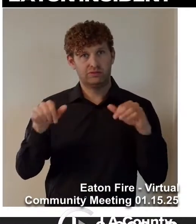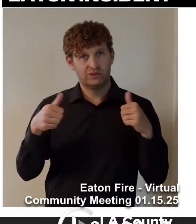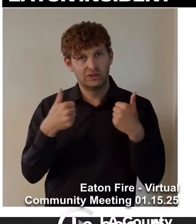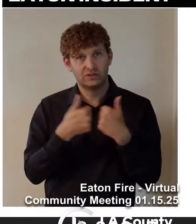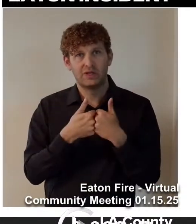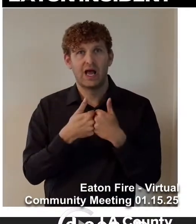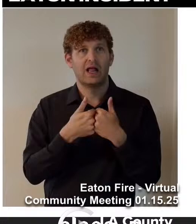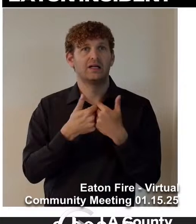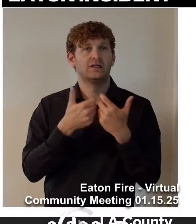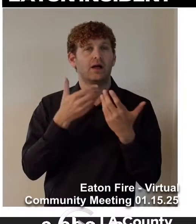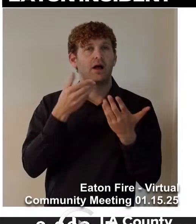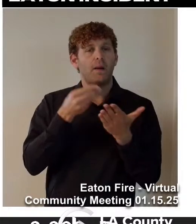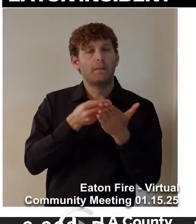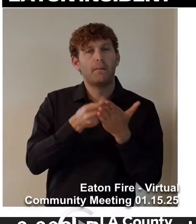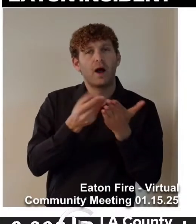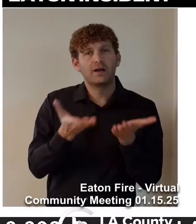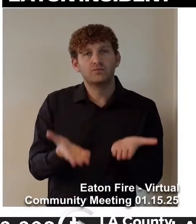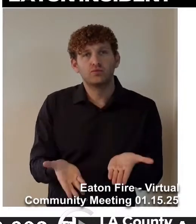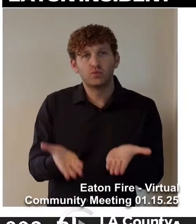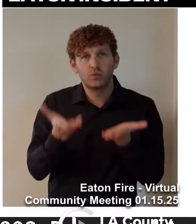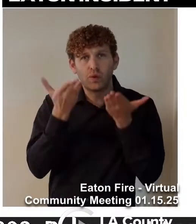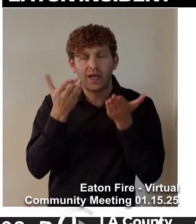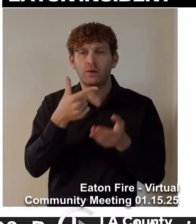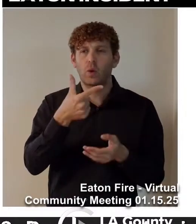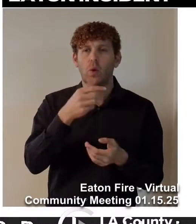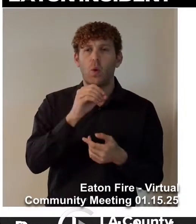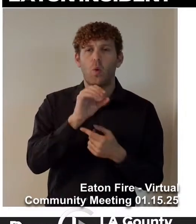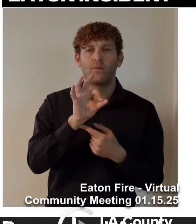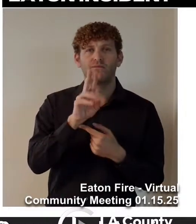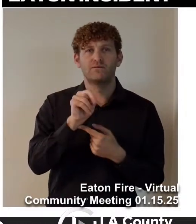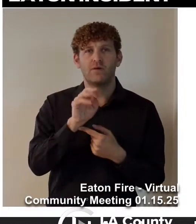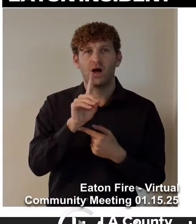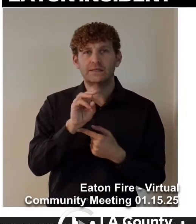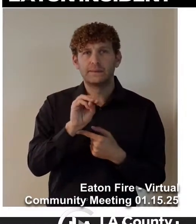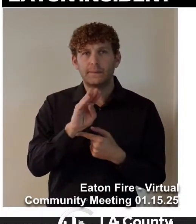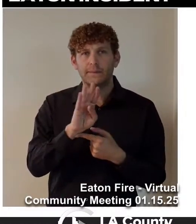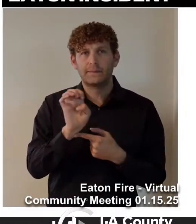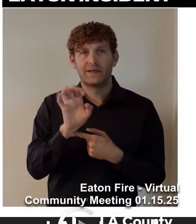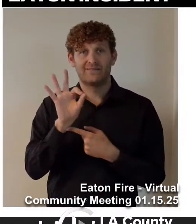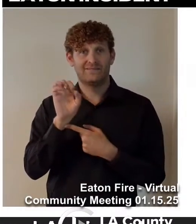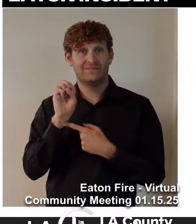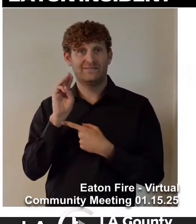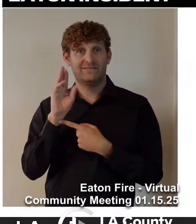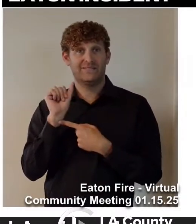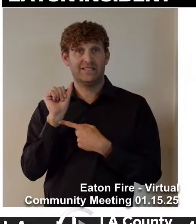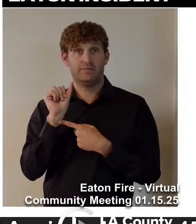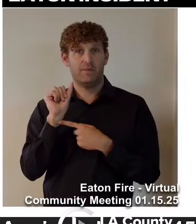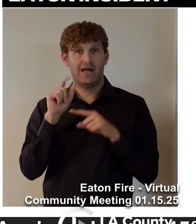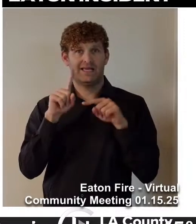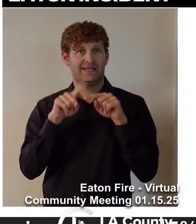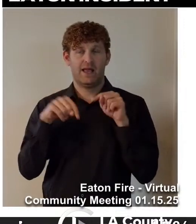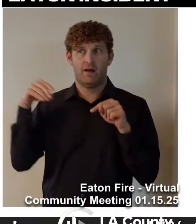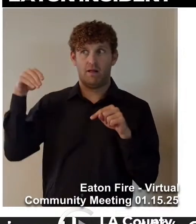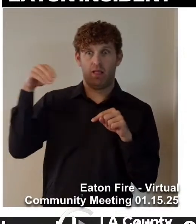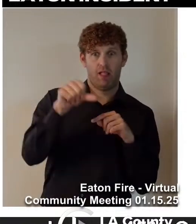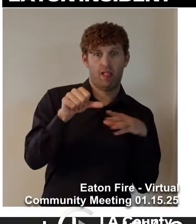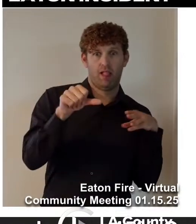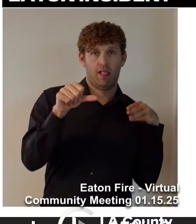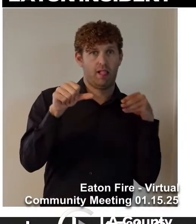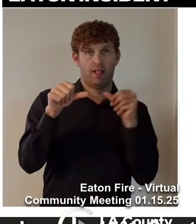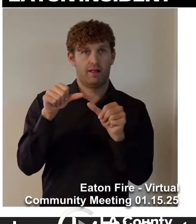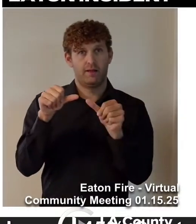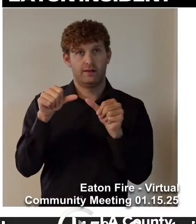like GoFundMe. But as I just said, FEMA by law cannot provide funds for things that were already paid for by